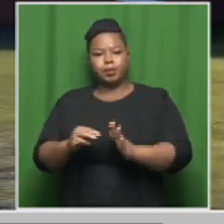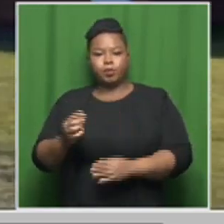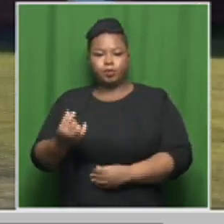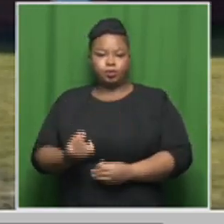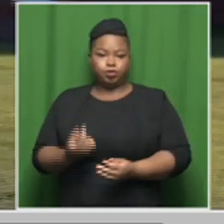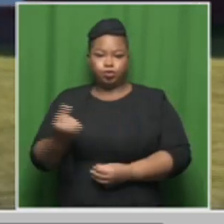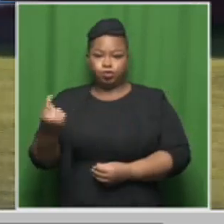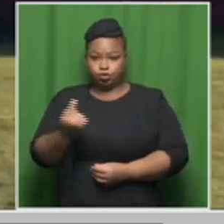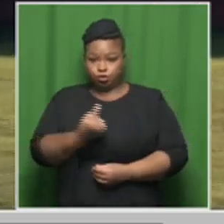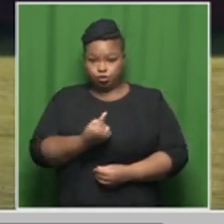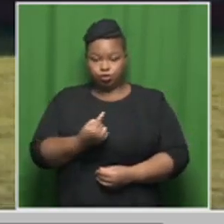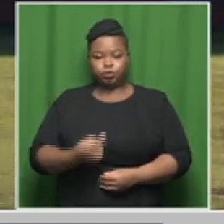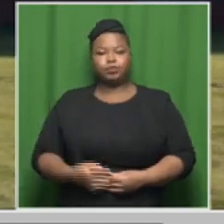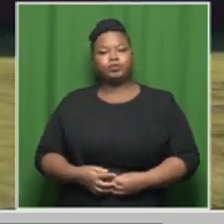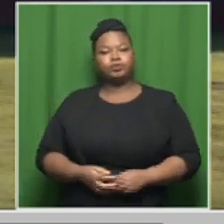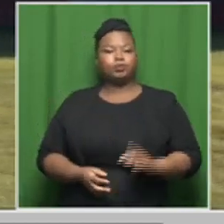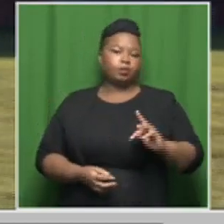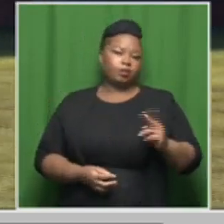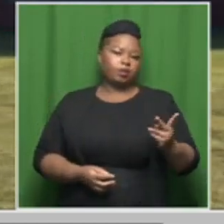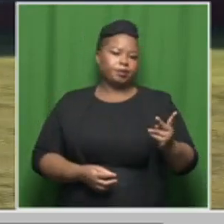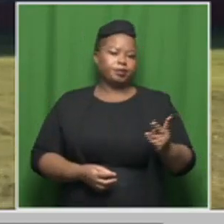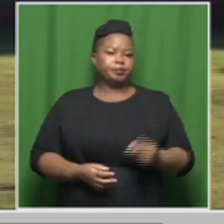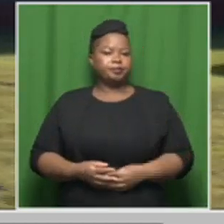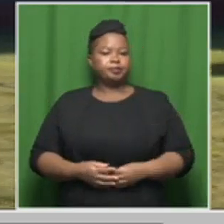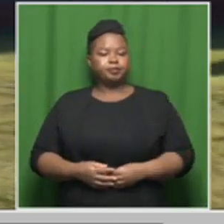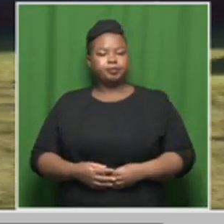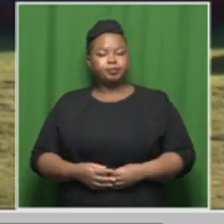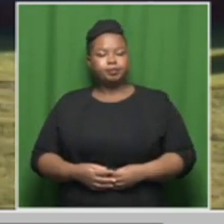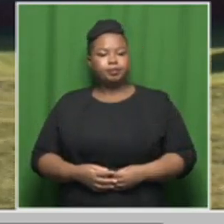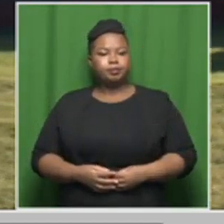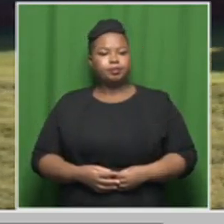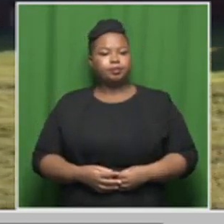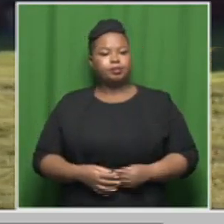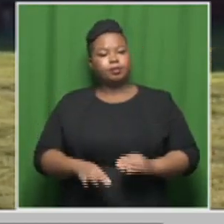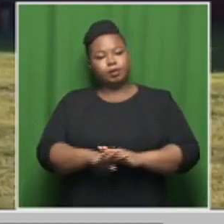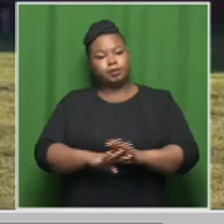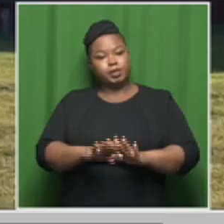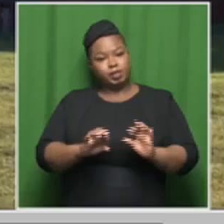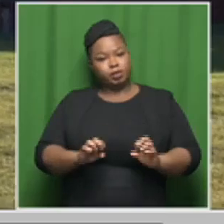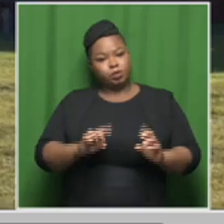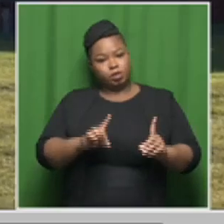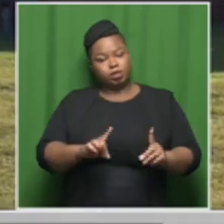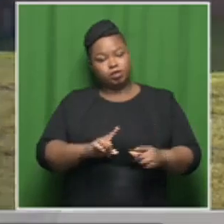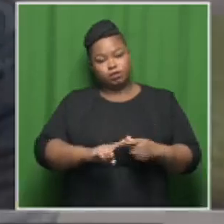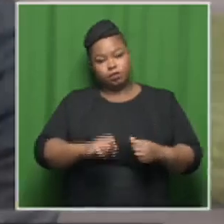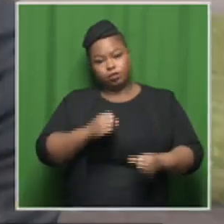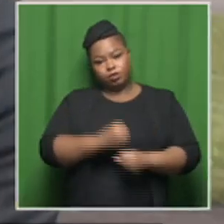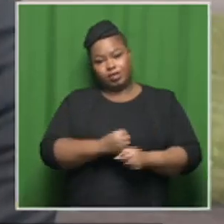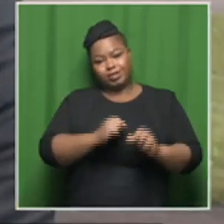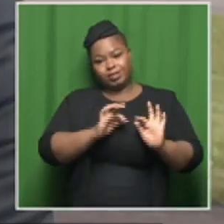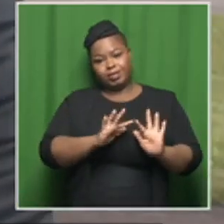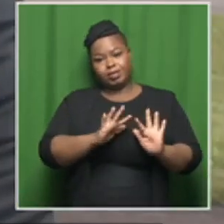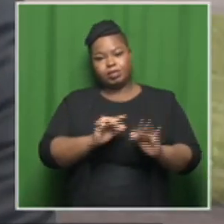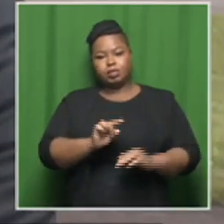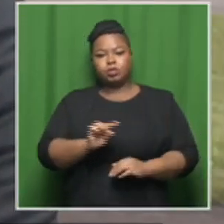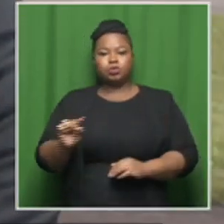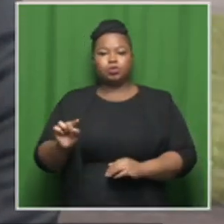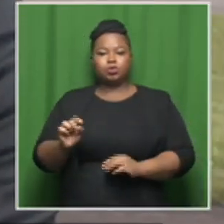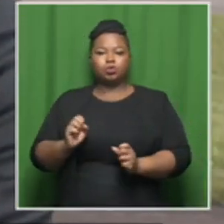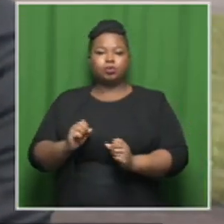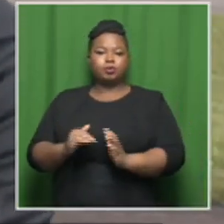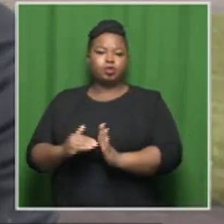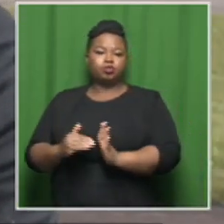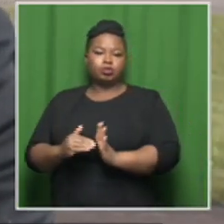each. And again, the other ones that are going to do the basic education from grade 10 up to grade